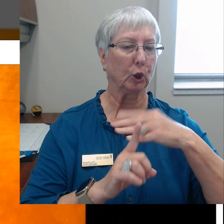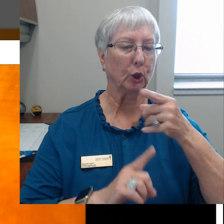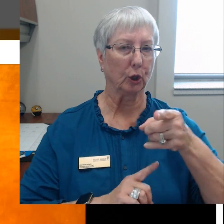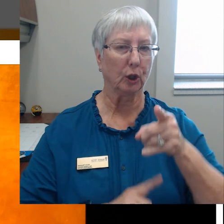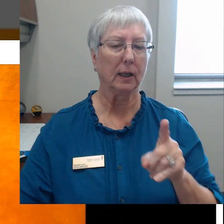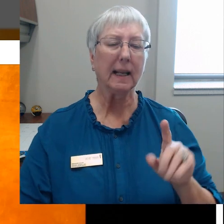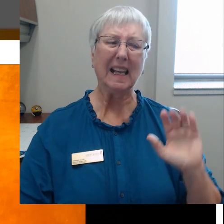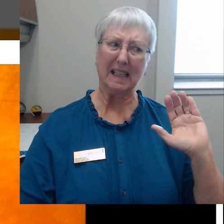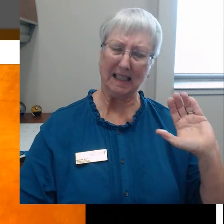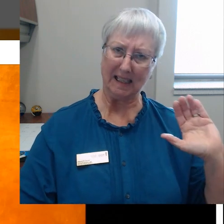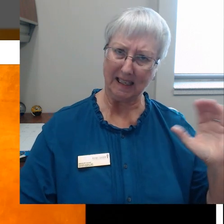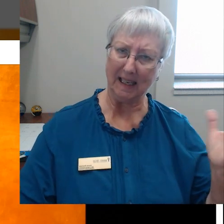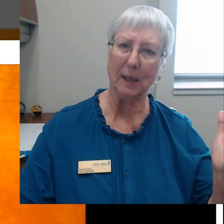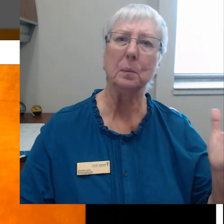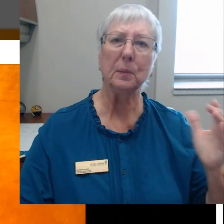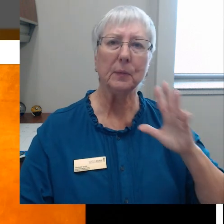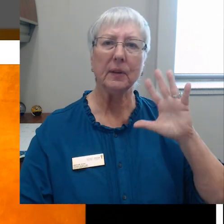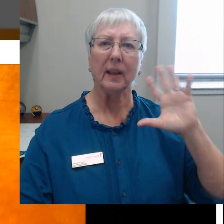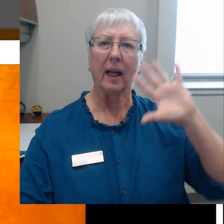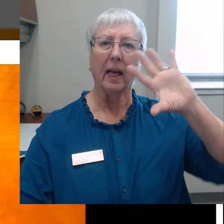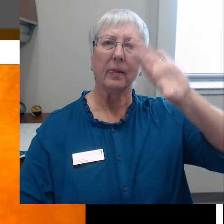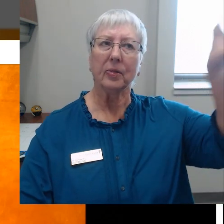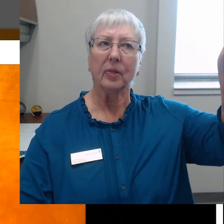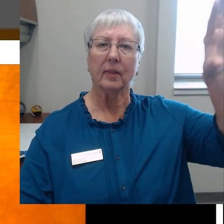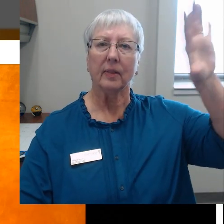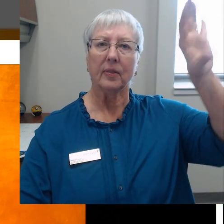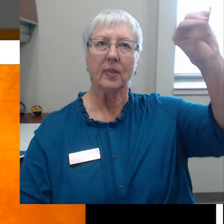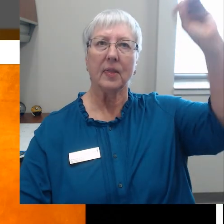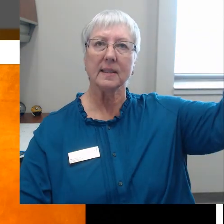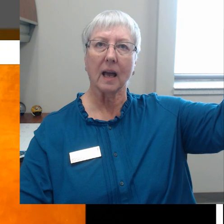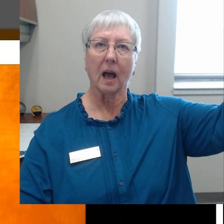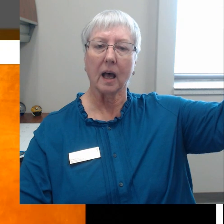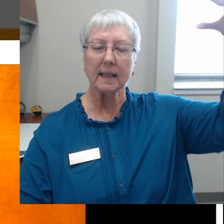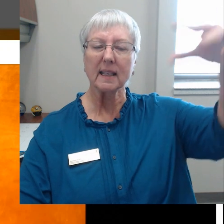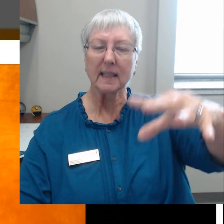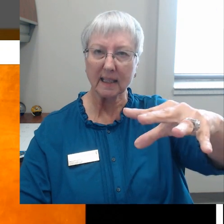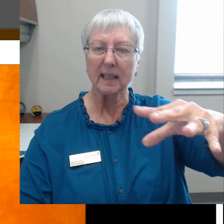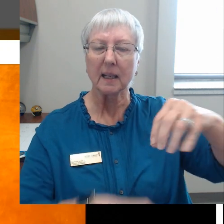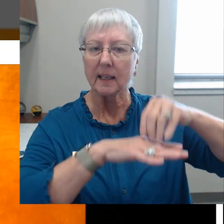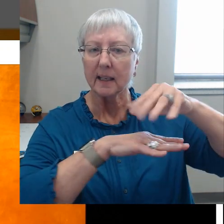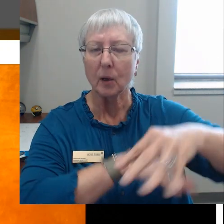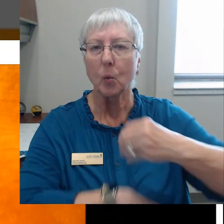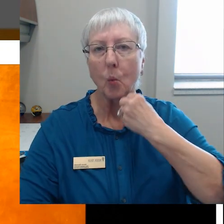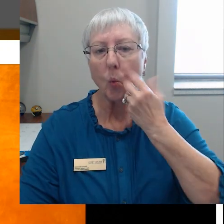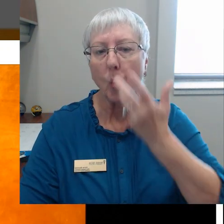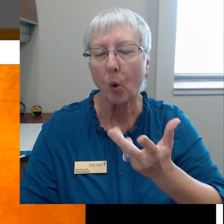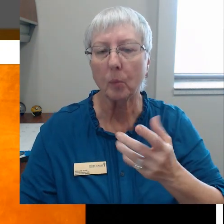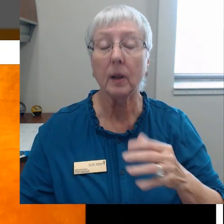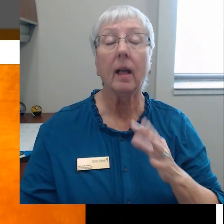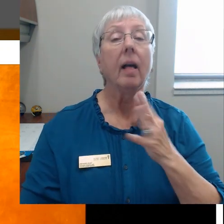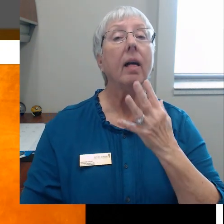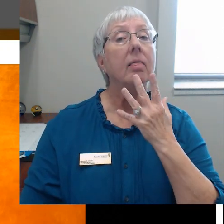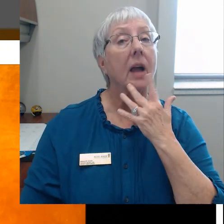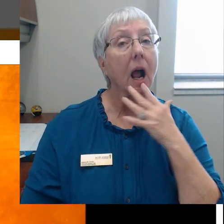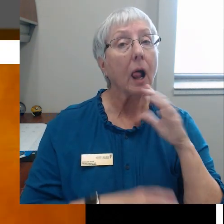scene lit by a warm sunlight, but the overall palette of the piece is very warm, providing a general sense of